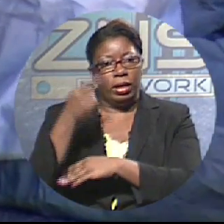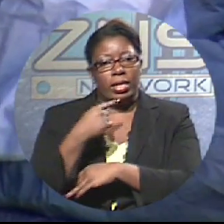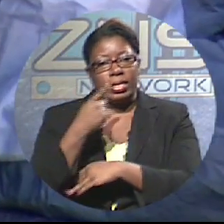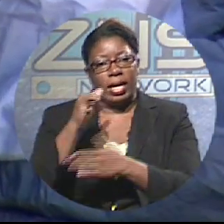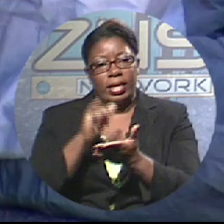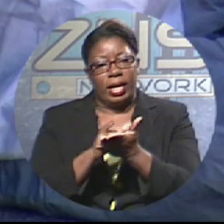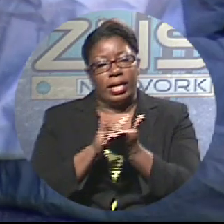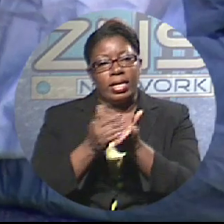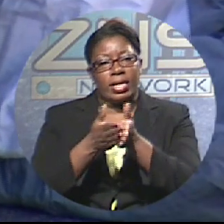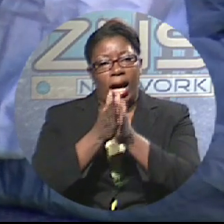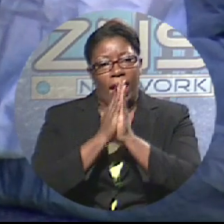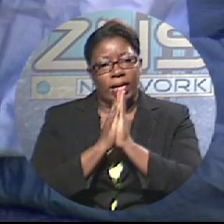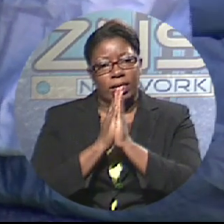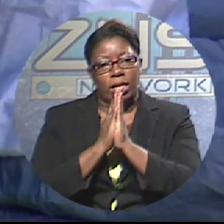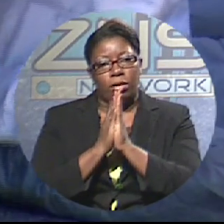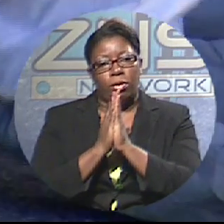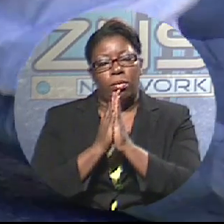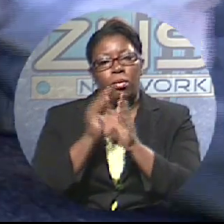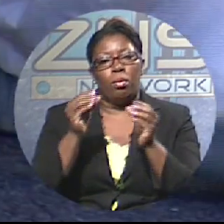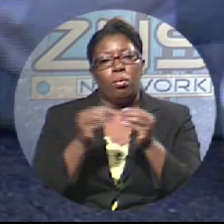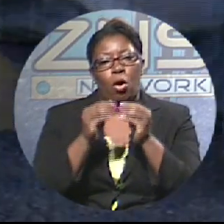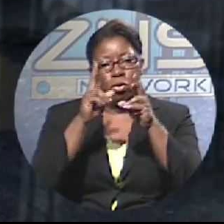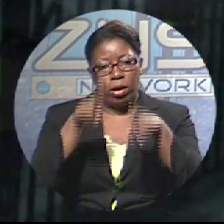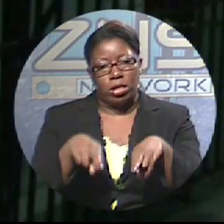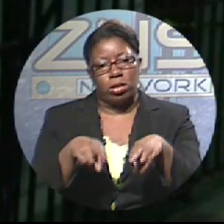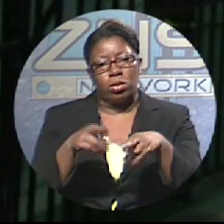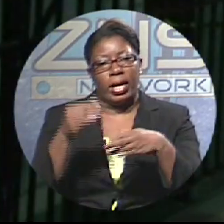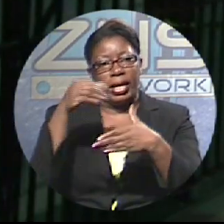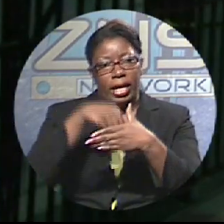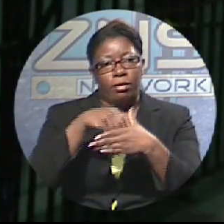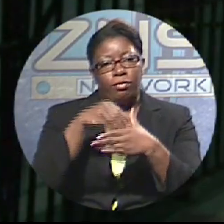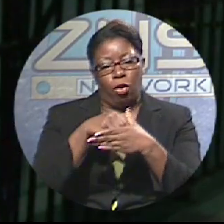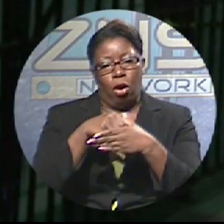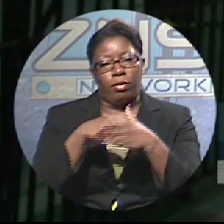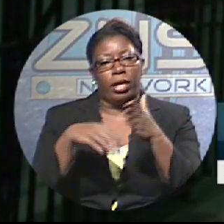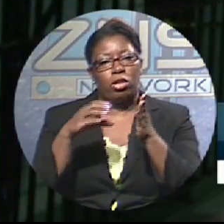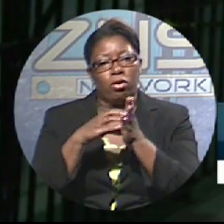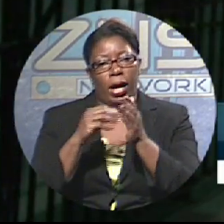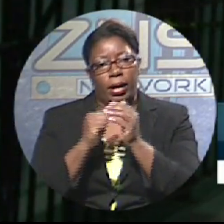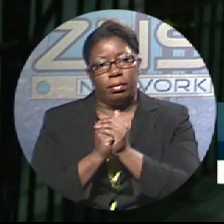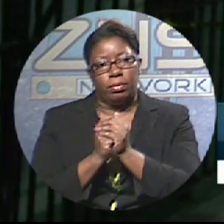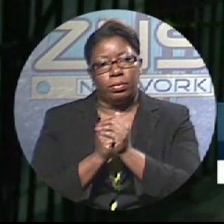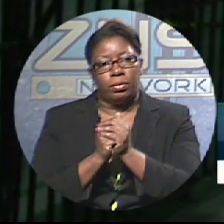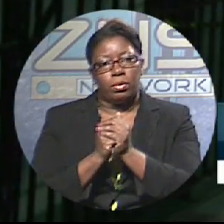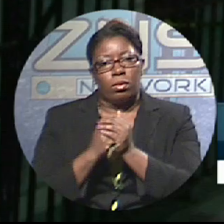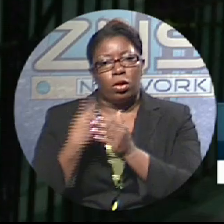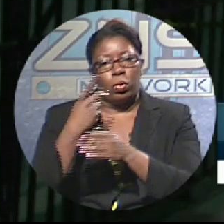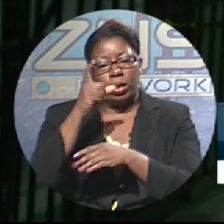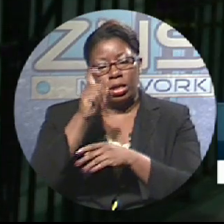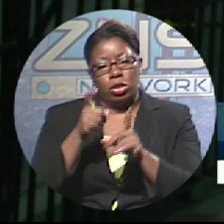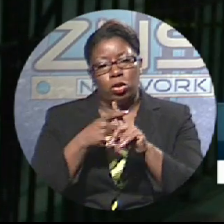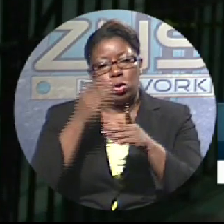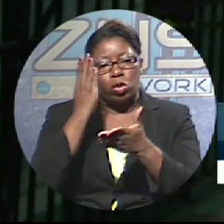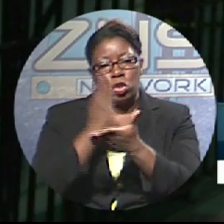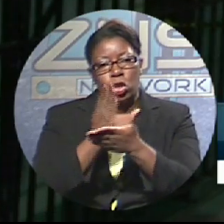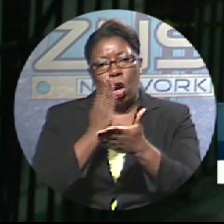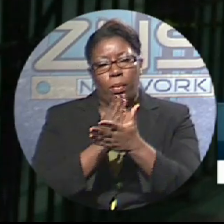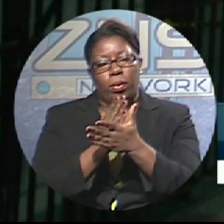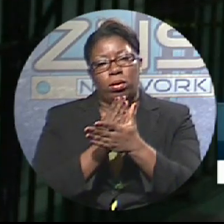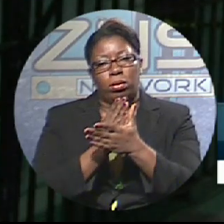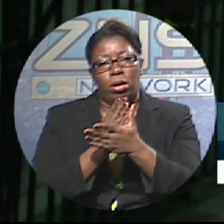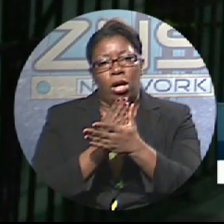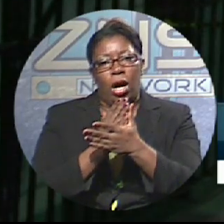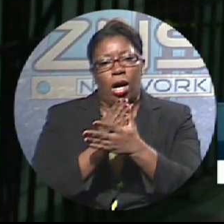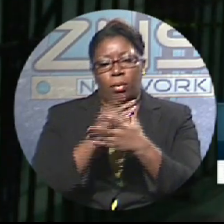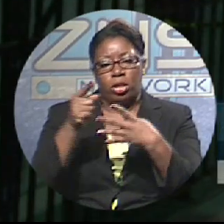to get more involved in the crime fight. We need to stop cloaking wickedness and crime in